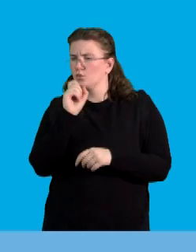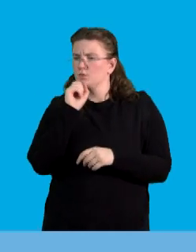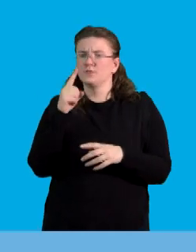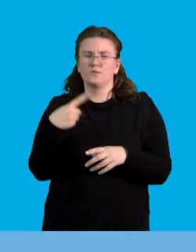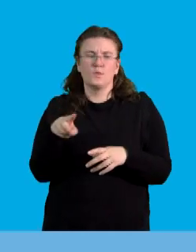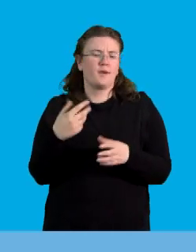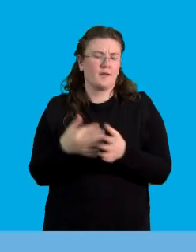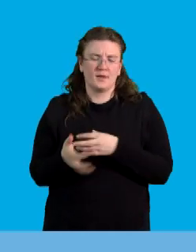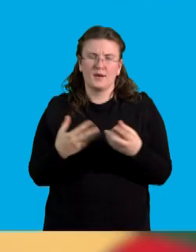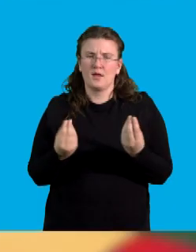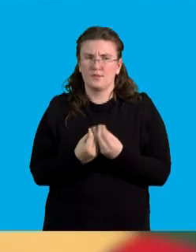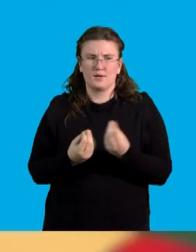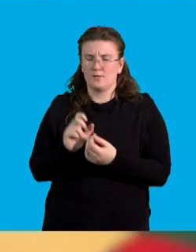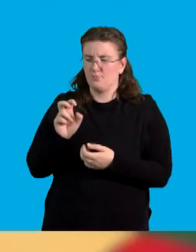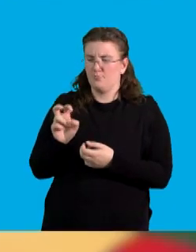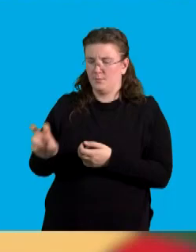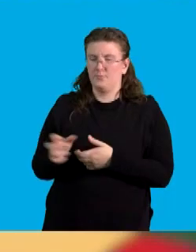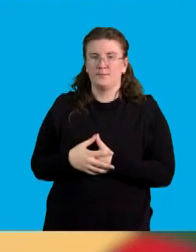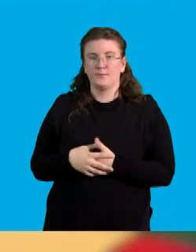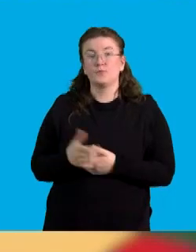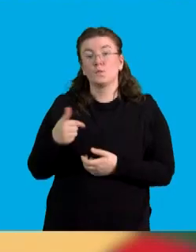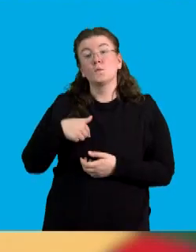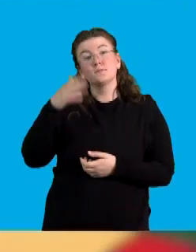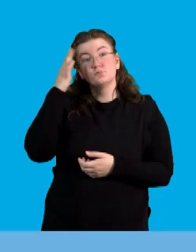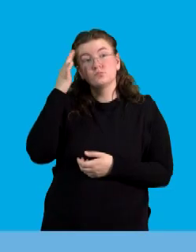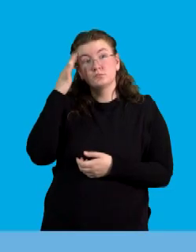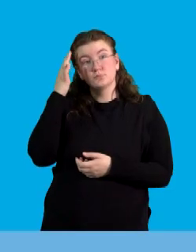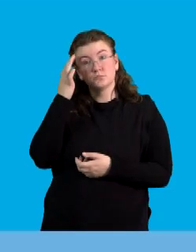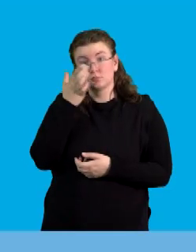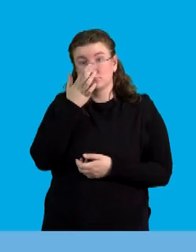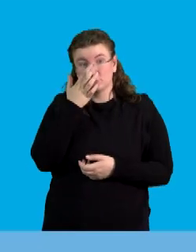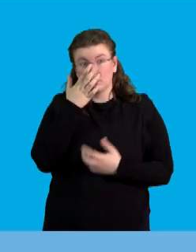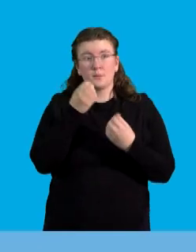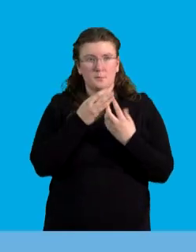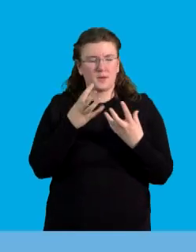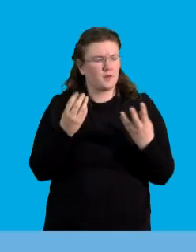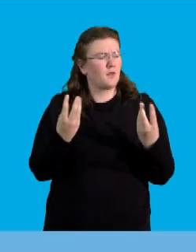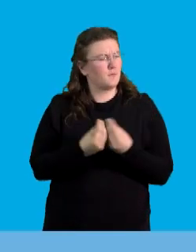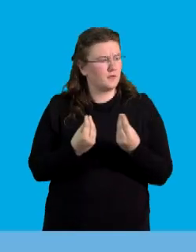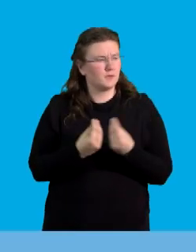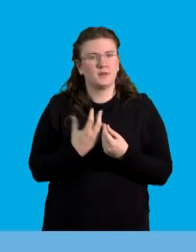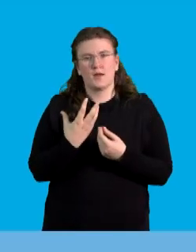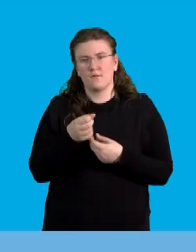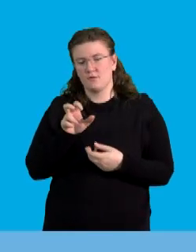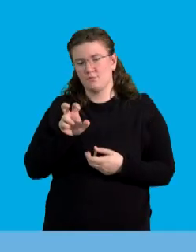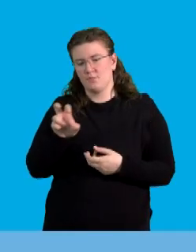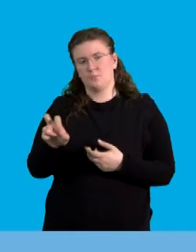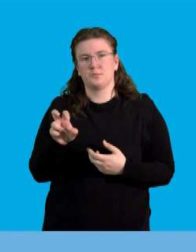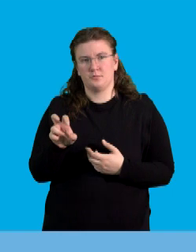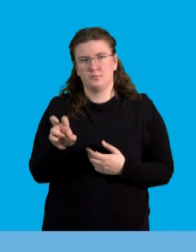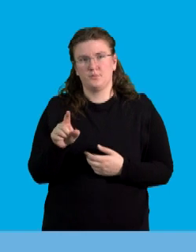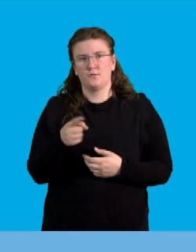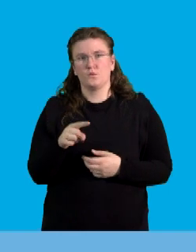to plug whatever appliances that you want to plug. We should know that many appliances have a 3-pin plug as a